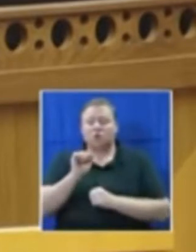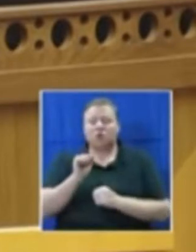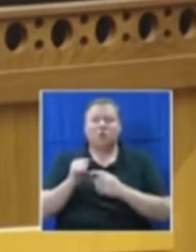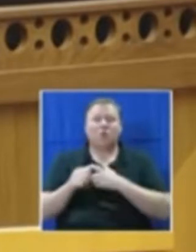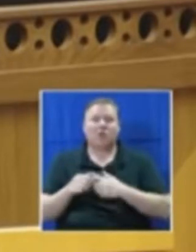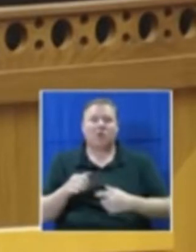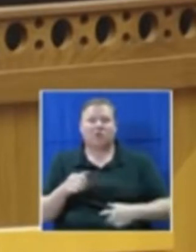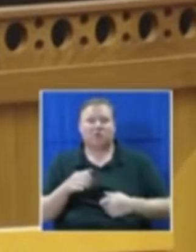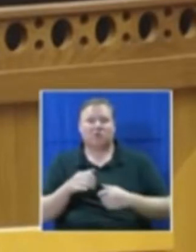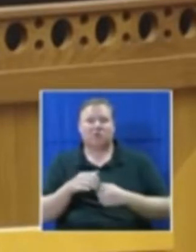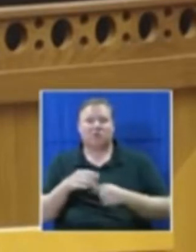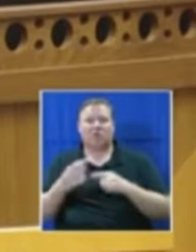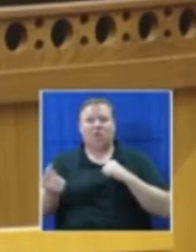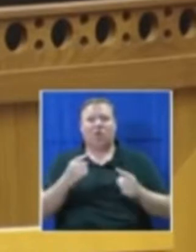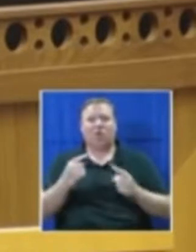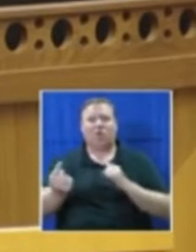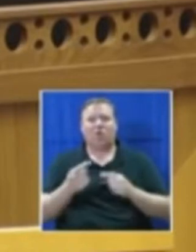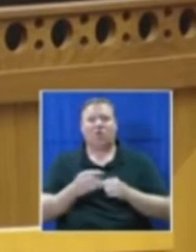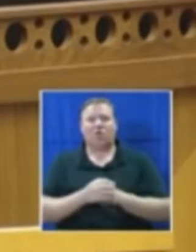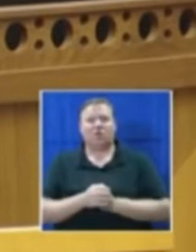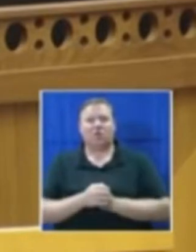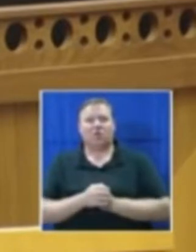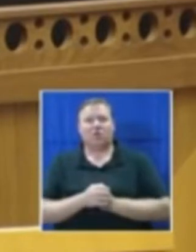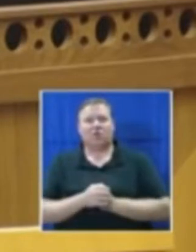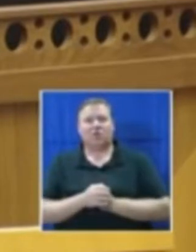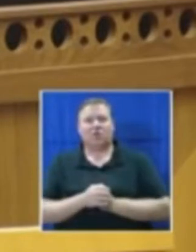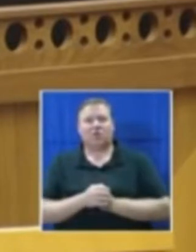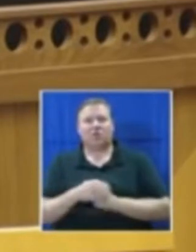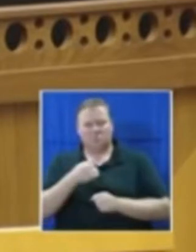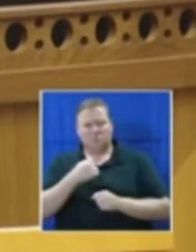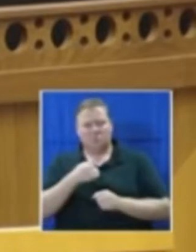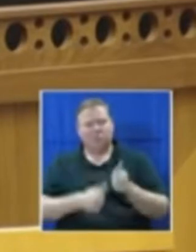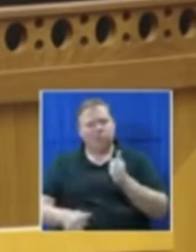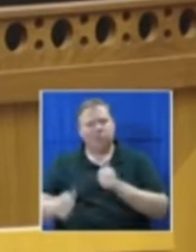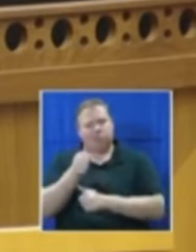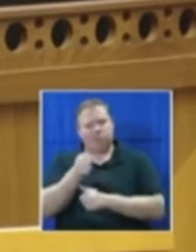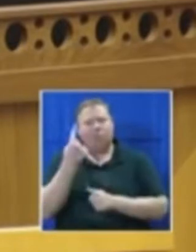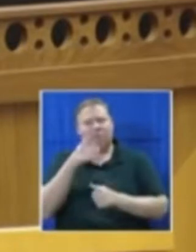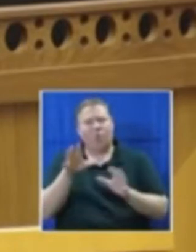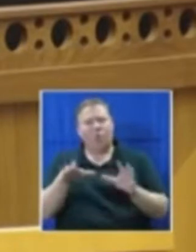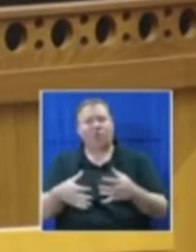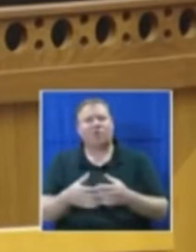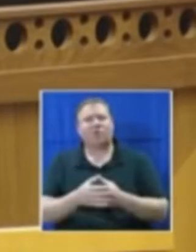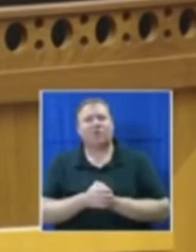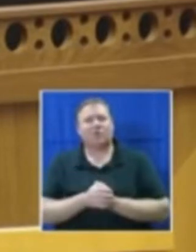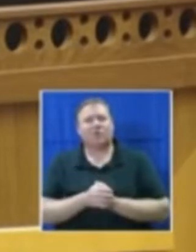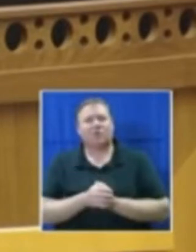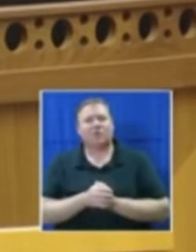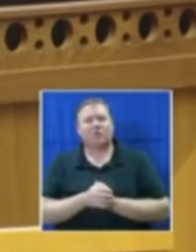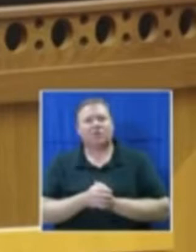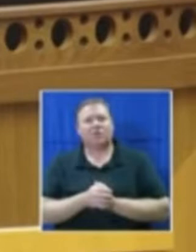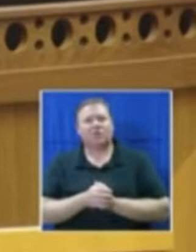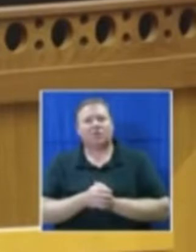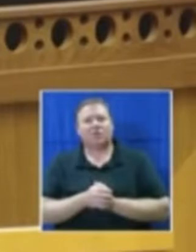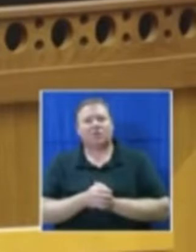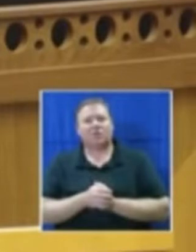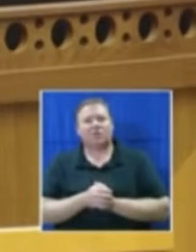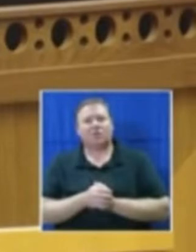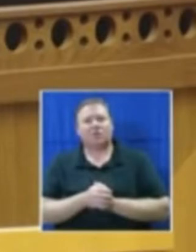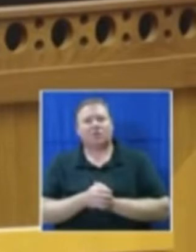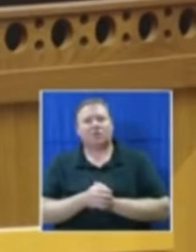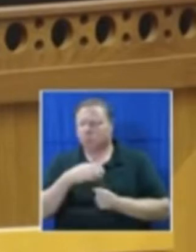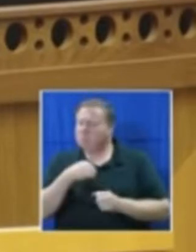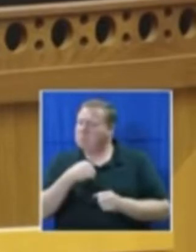not gender-based violence. But I'm a president of an organization too. And I shall treat your president the same